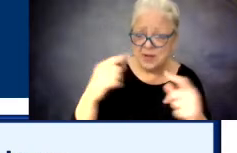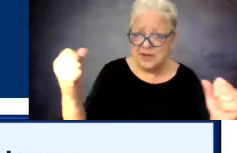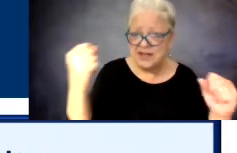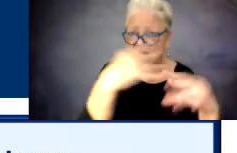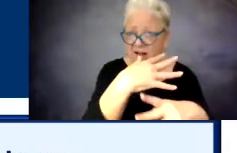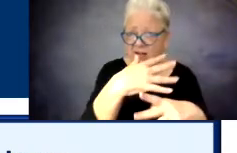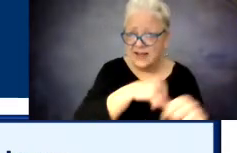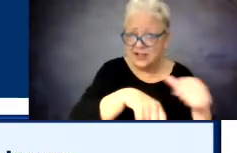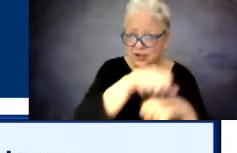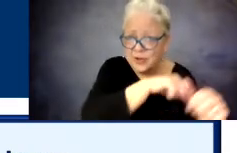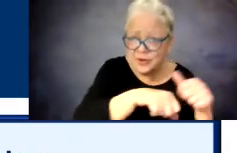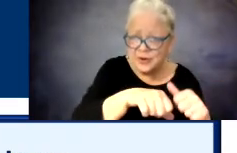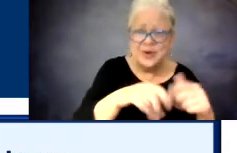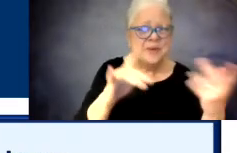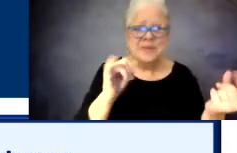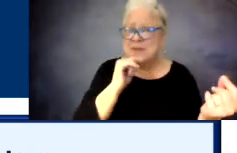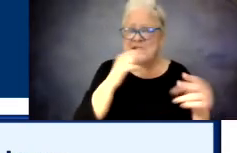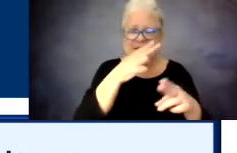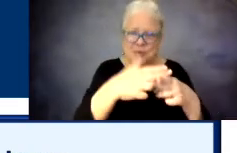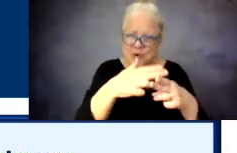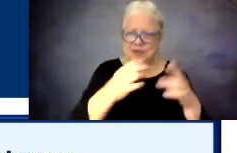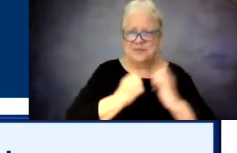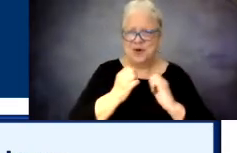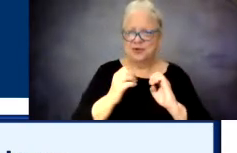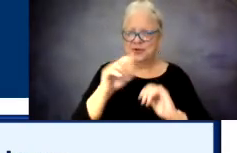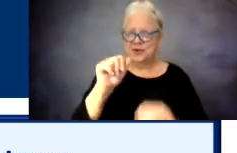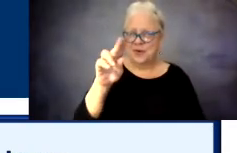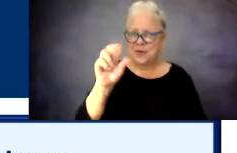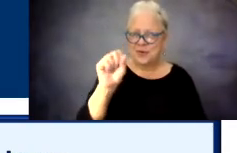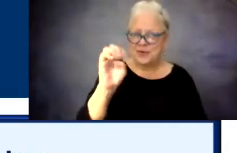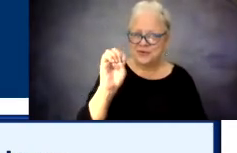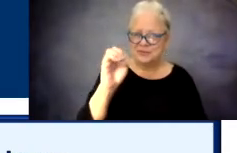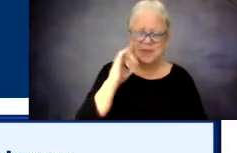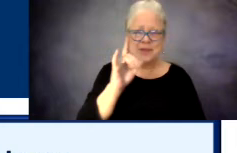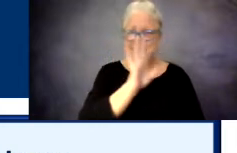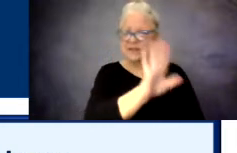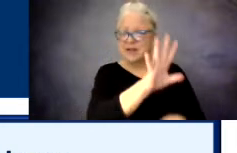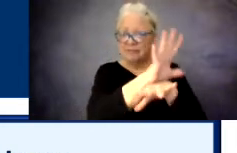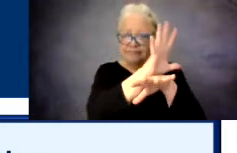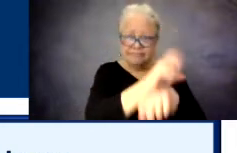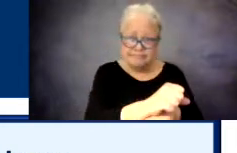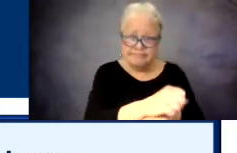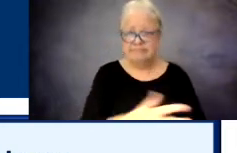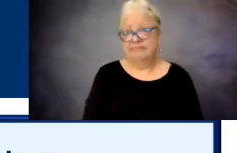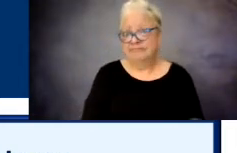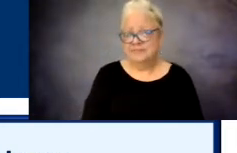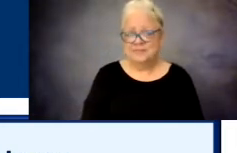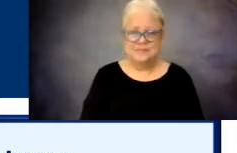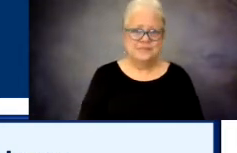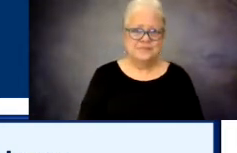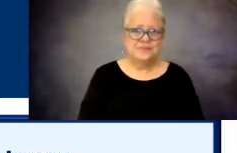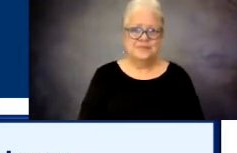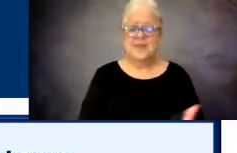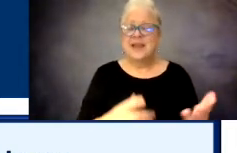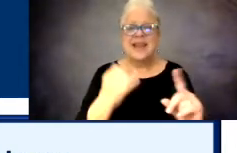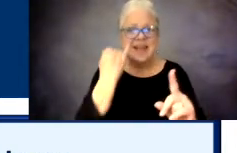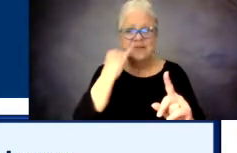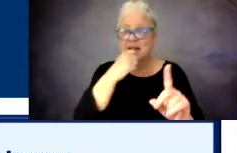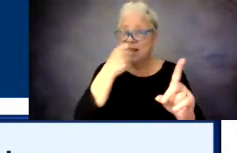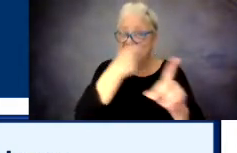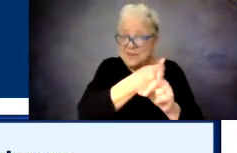emotional abuse because it might not have that correlation and impact on the elder's mental health. Again,